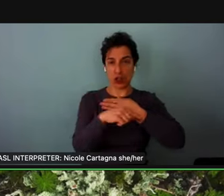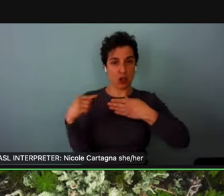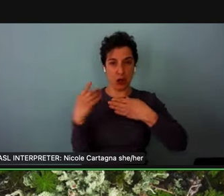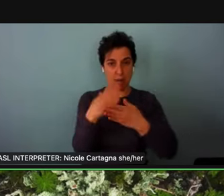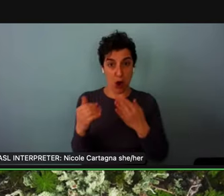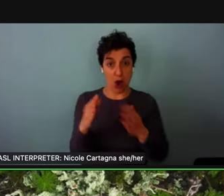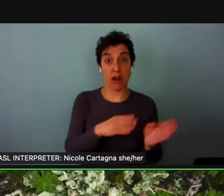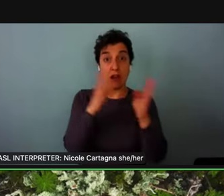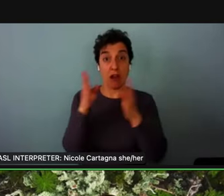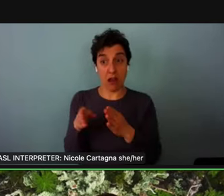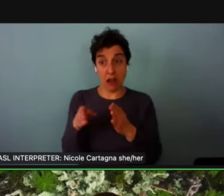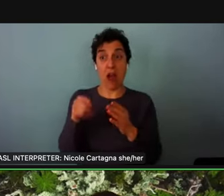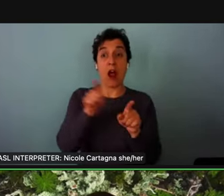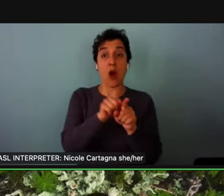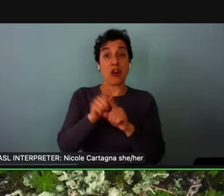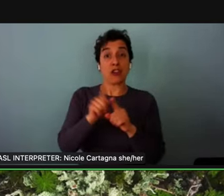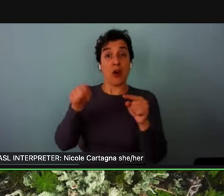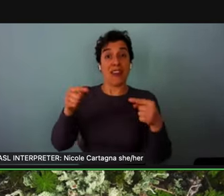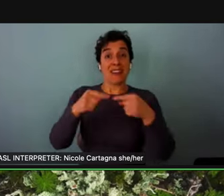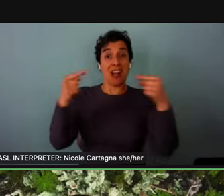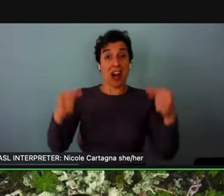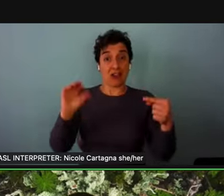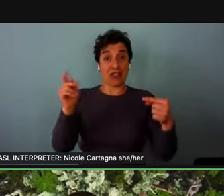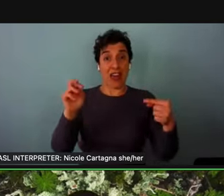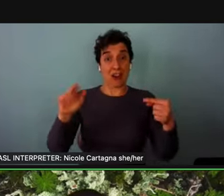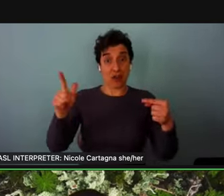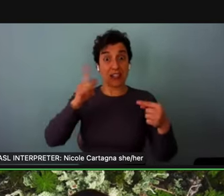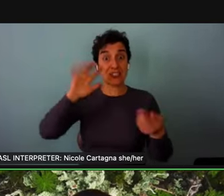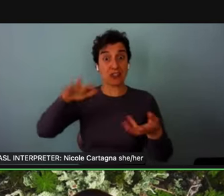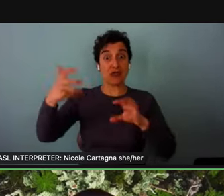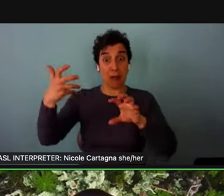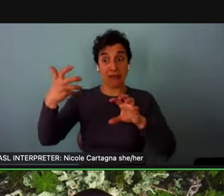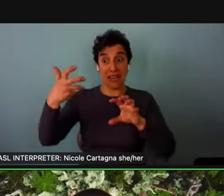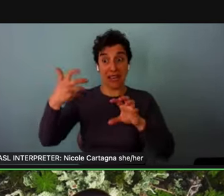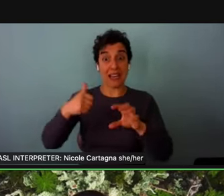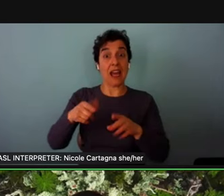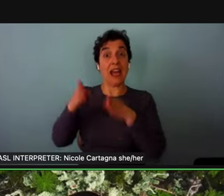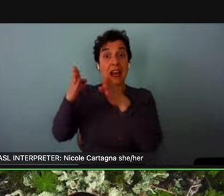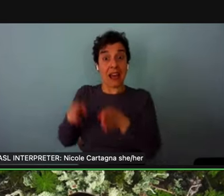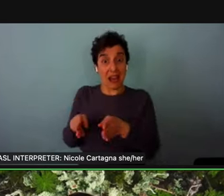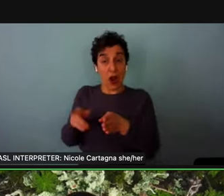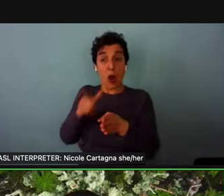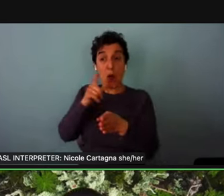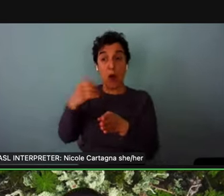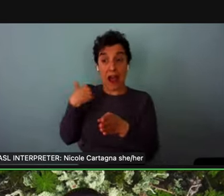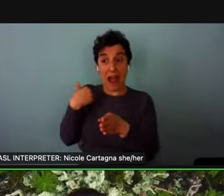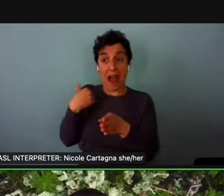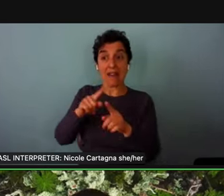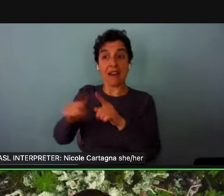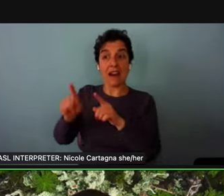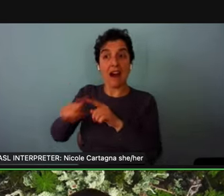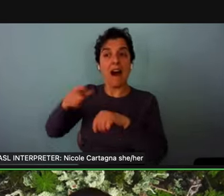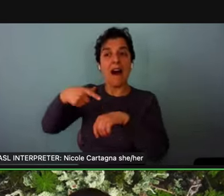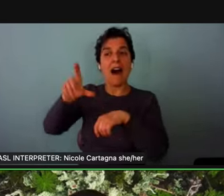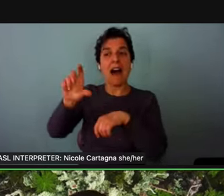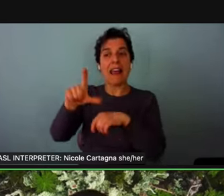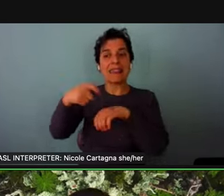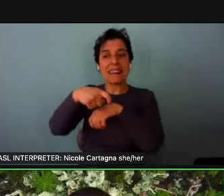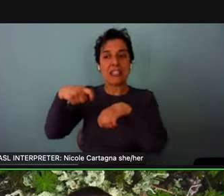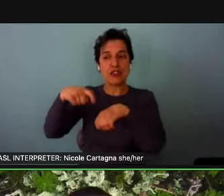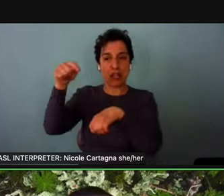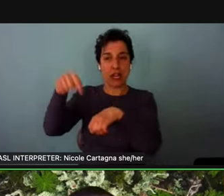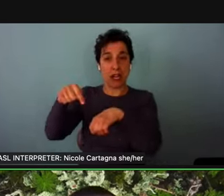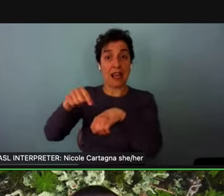Furthermore, this contralateral function connectivity is disrupted in patients with focal lesions of the pons. So lesions in the left